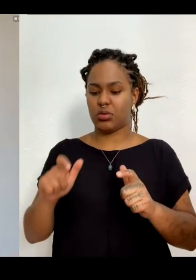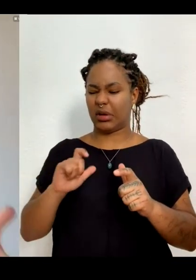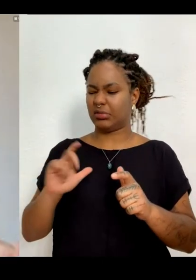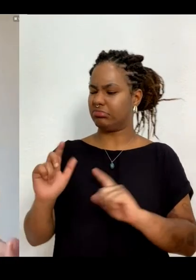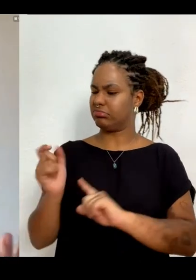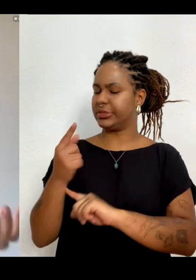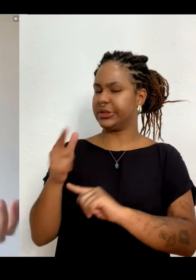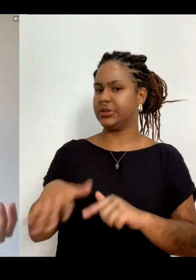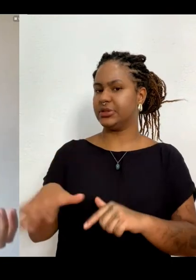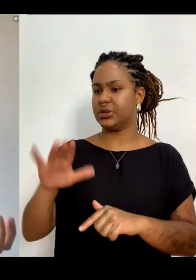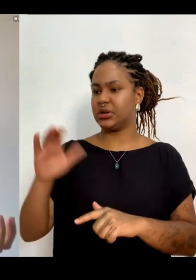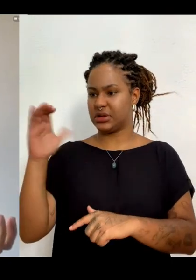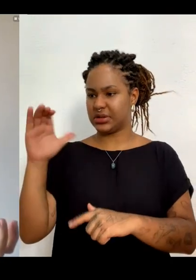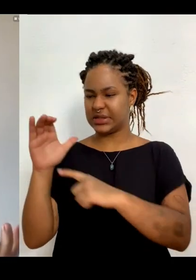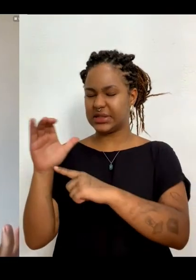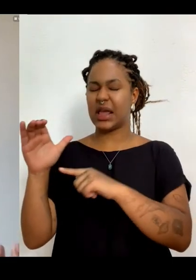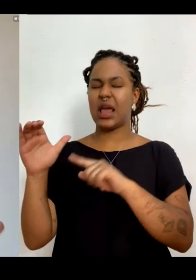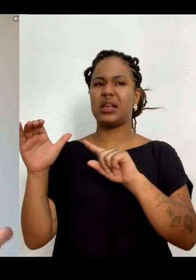instruments